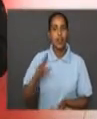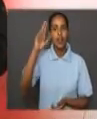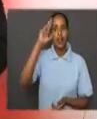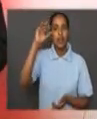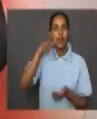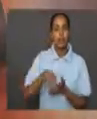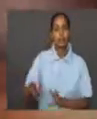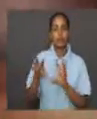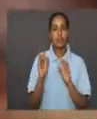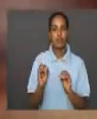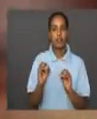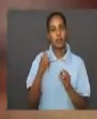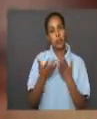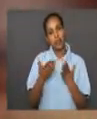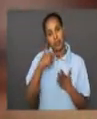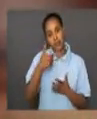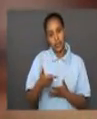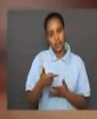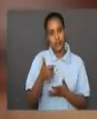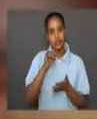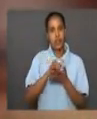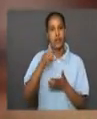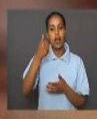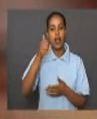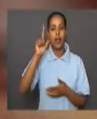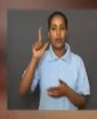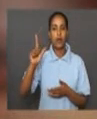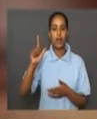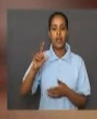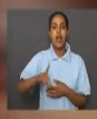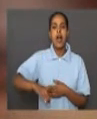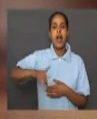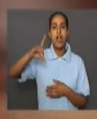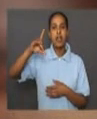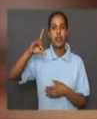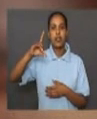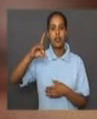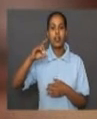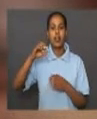Hello again, students. You might have said that aluminium is a highly